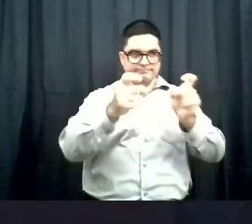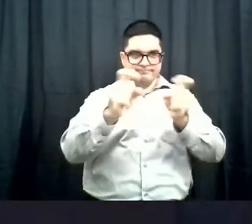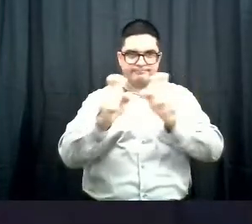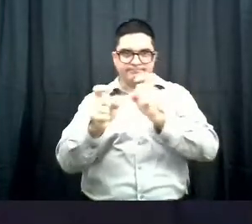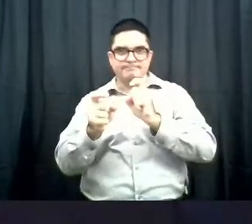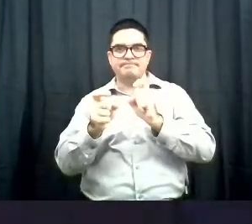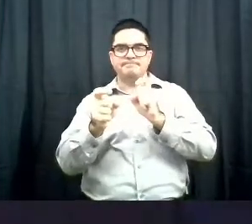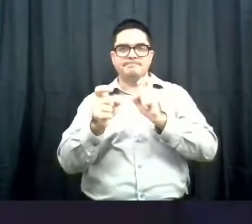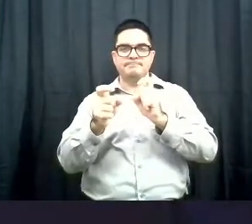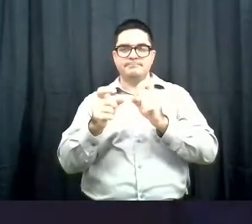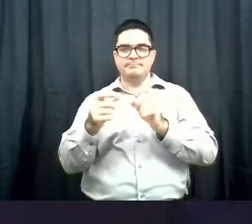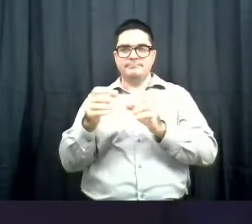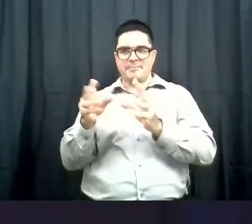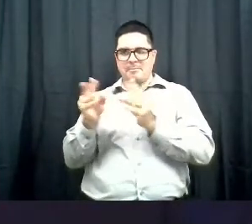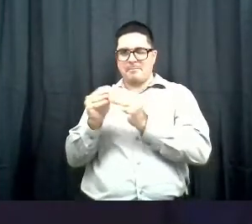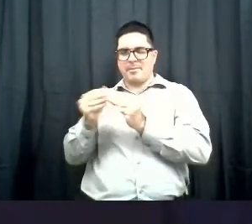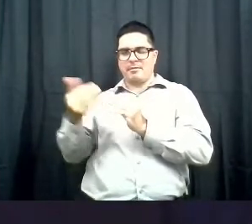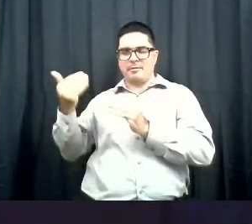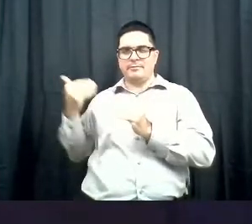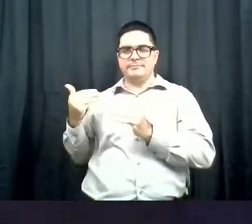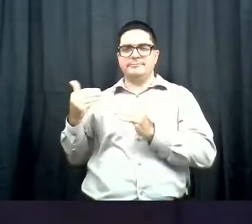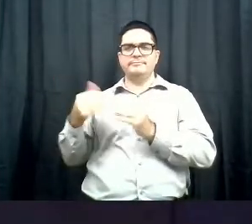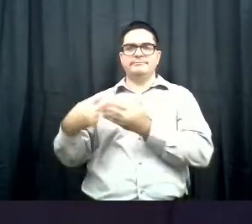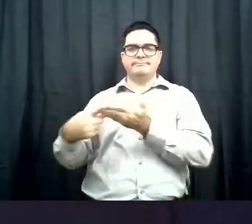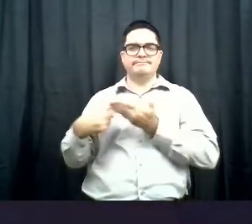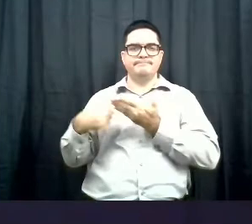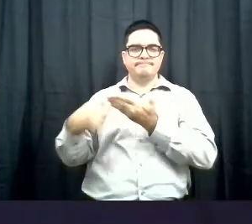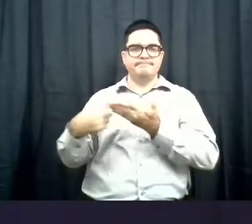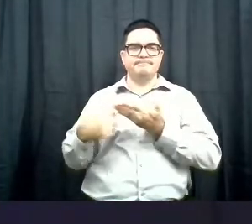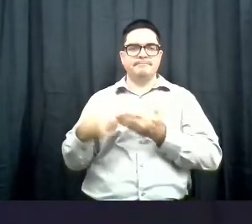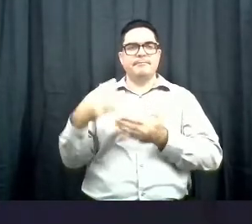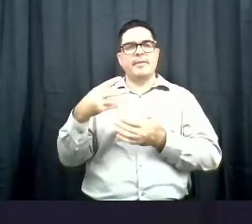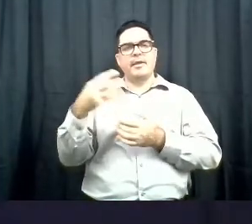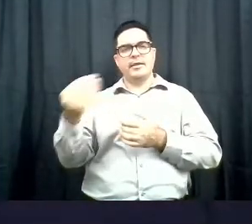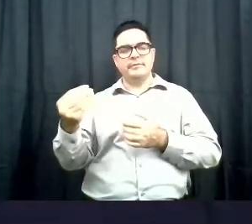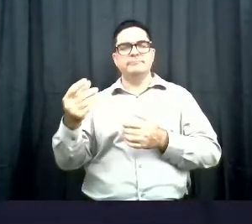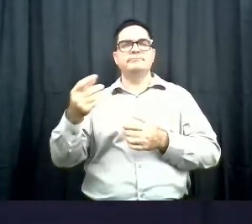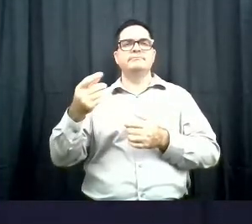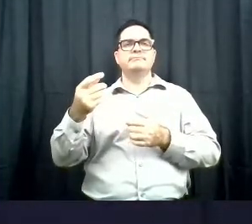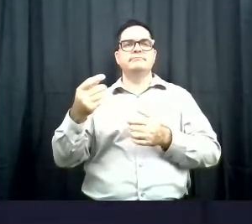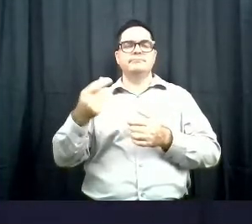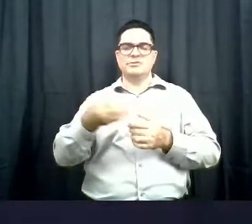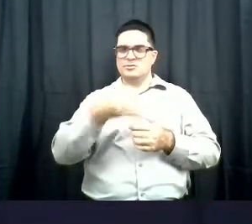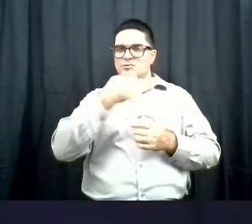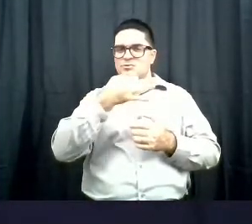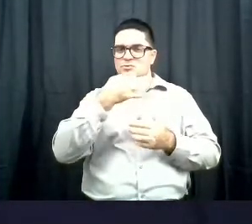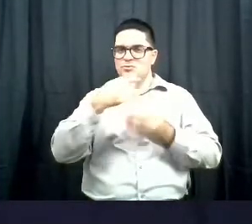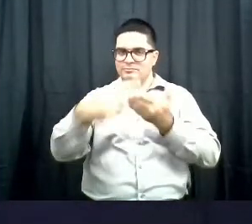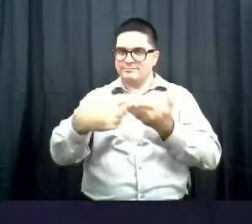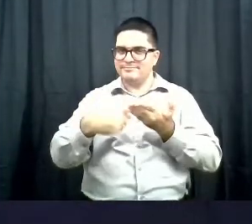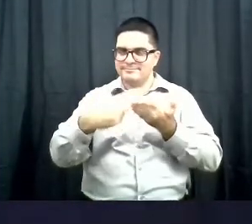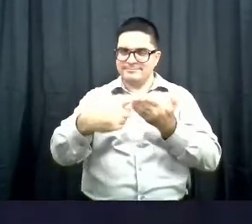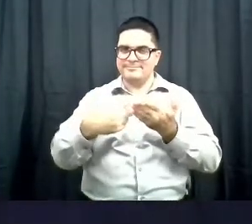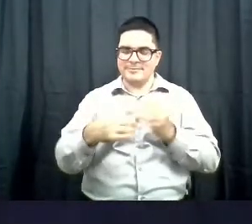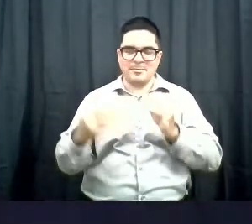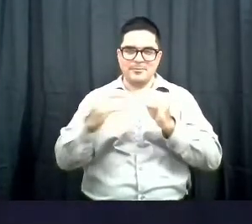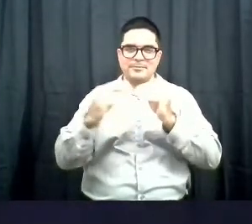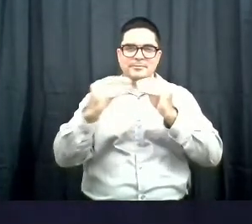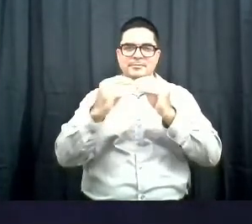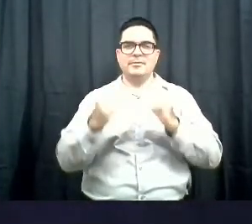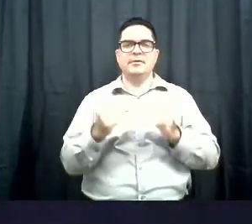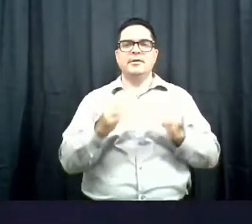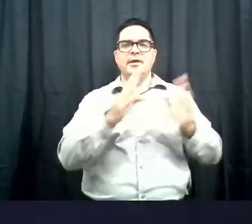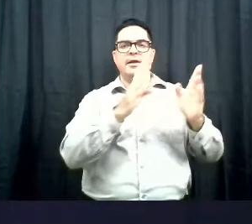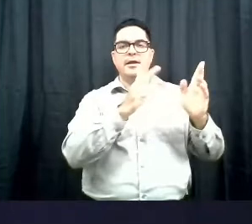last meeting, and we'll be discussing in a few minutes, hopefully, is that it has a contingent